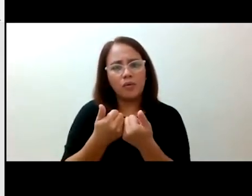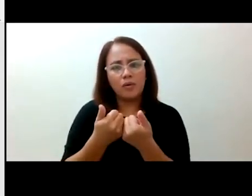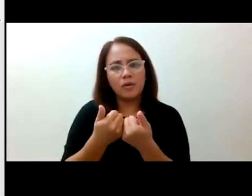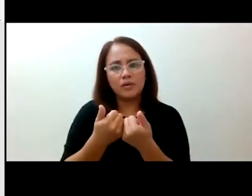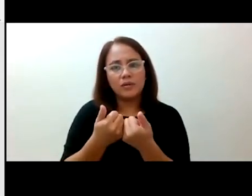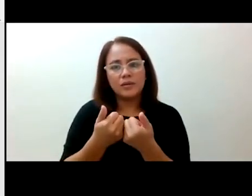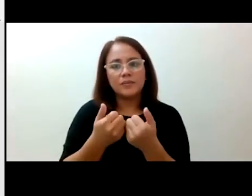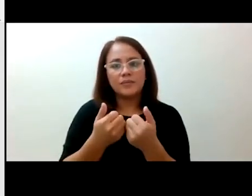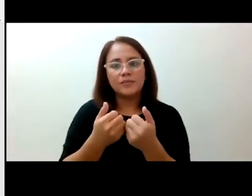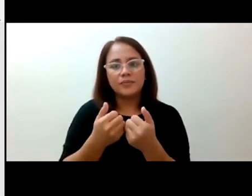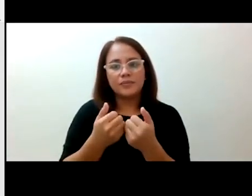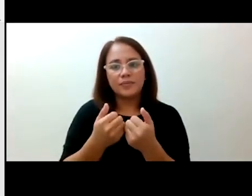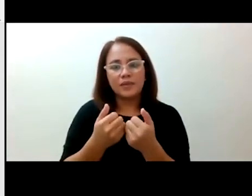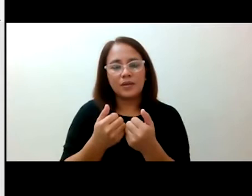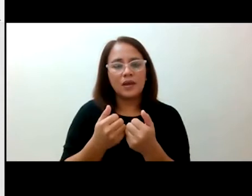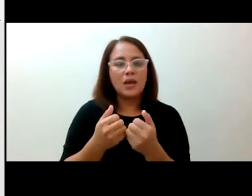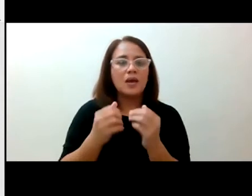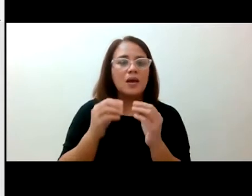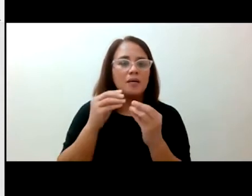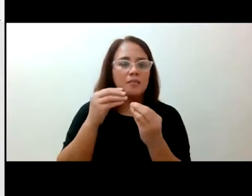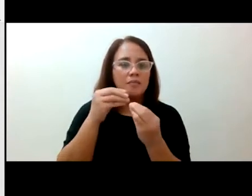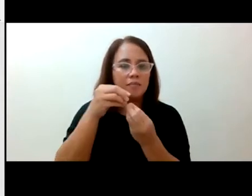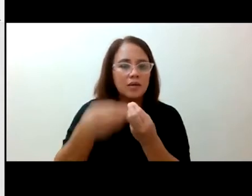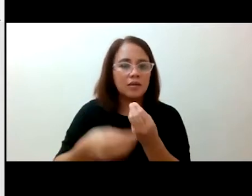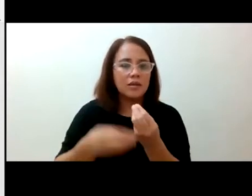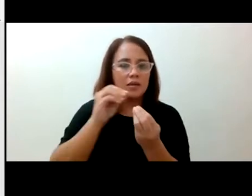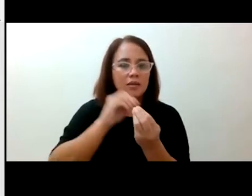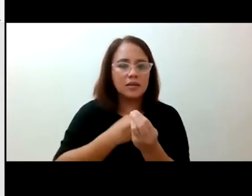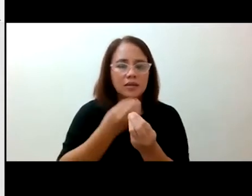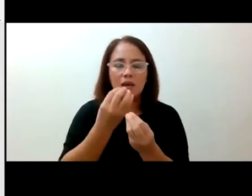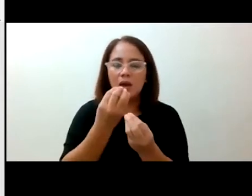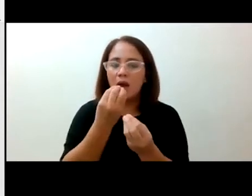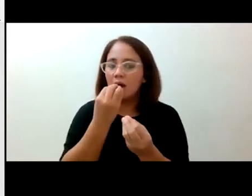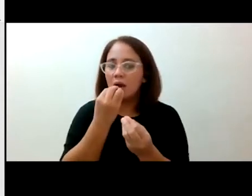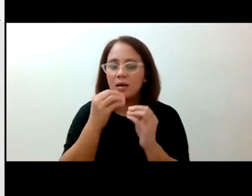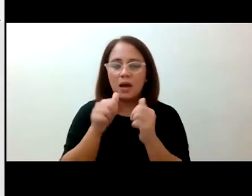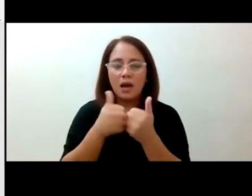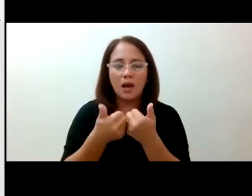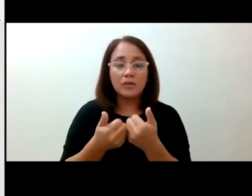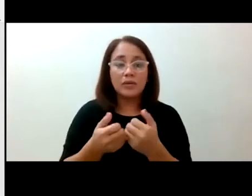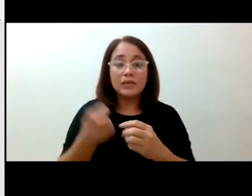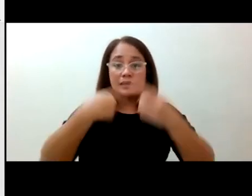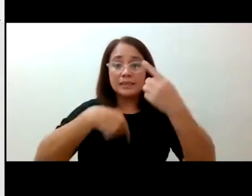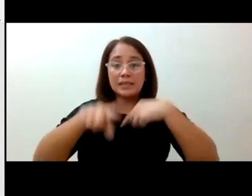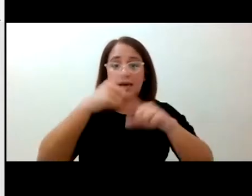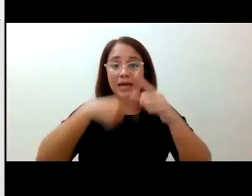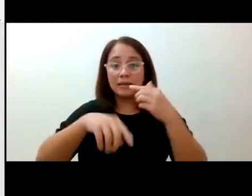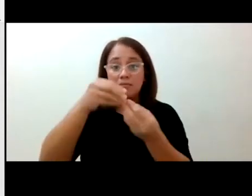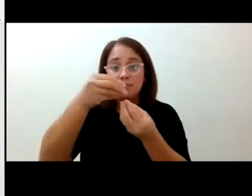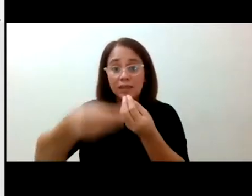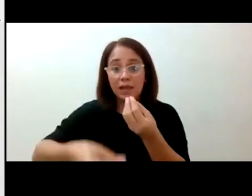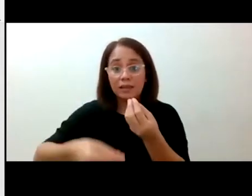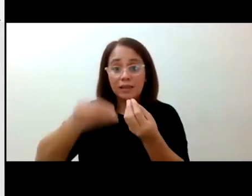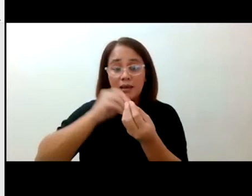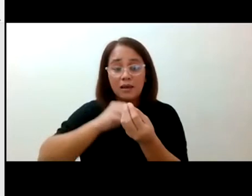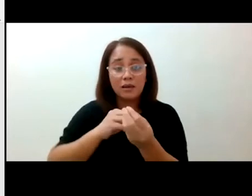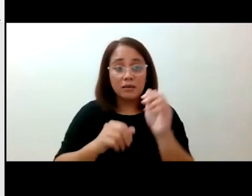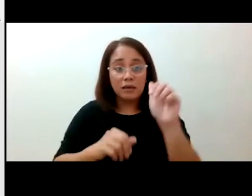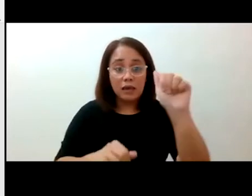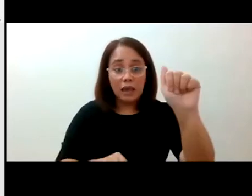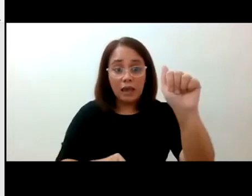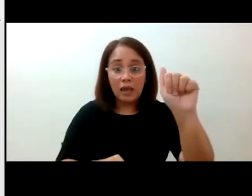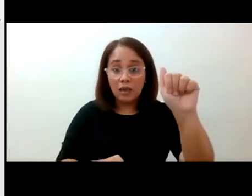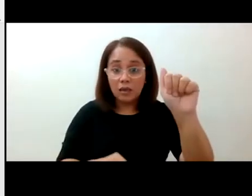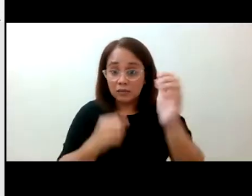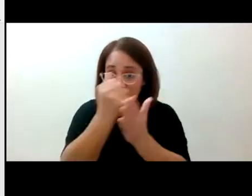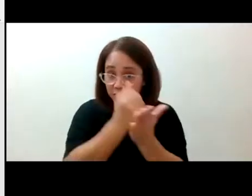eat how? So the sign bananas is A, subject,